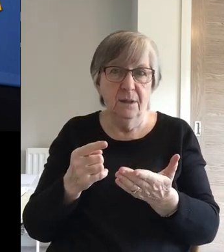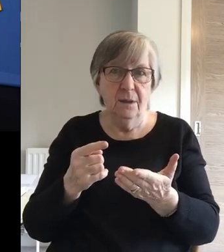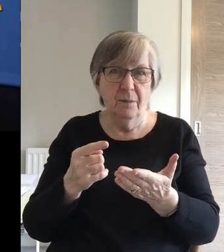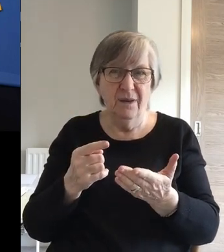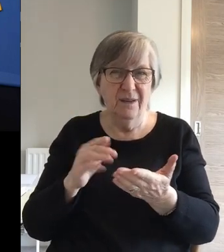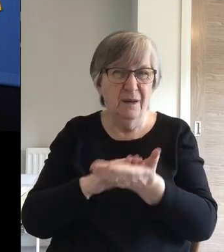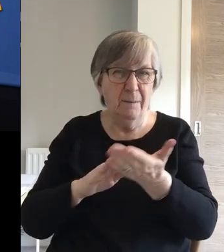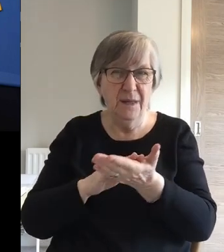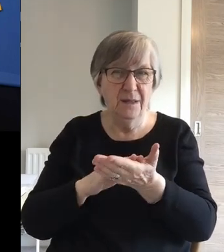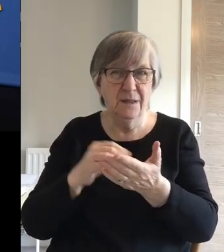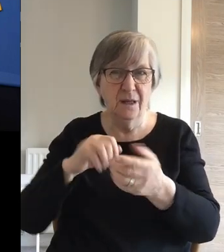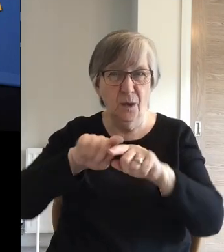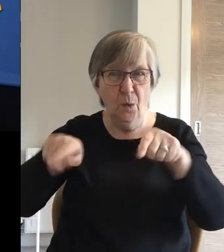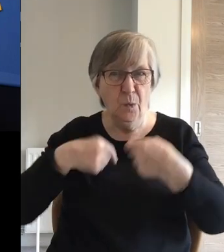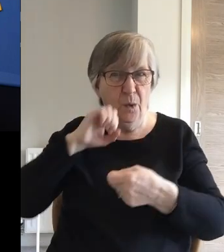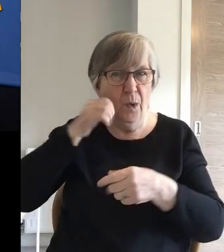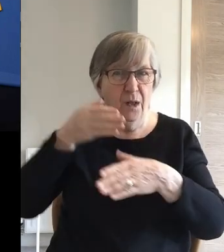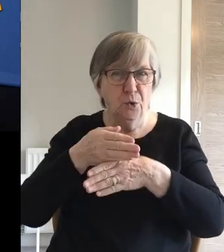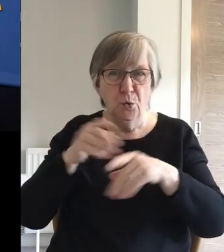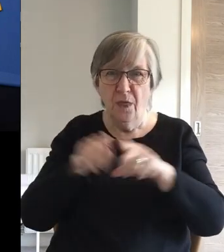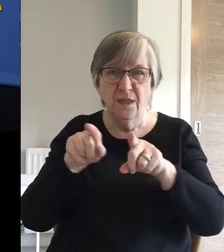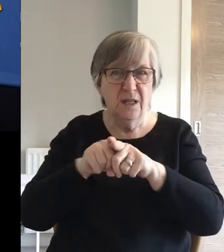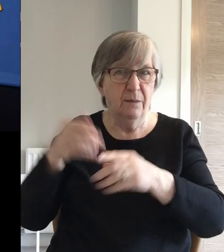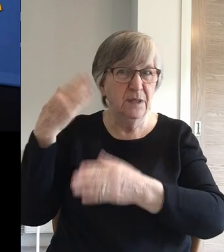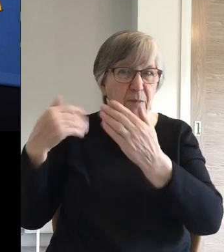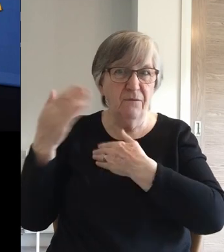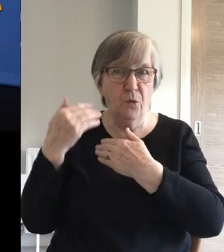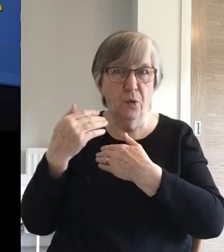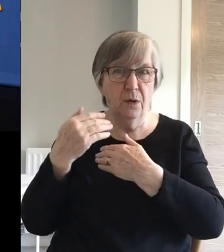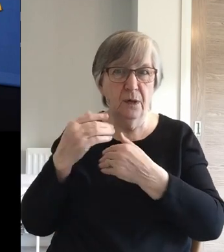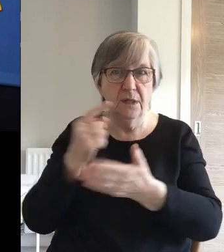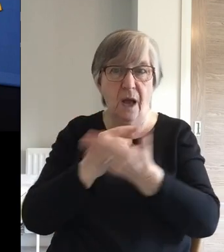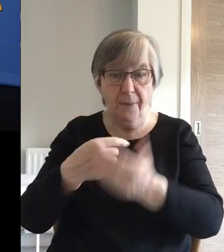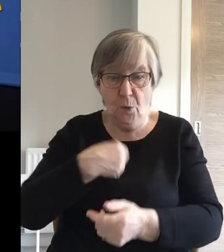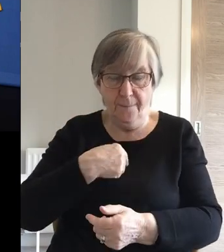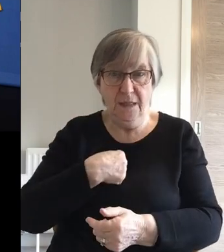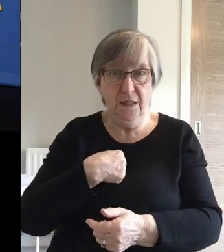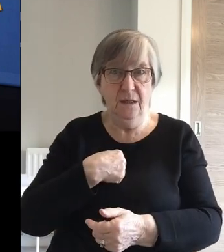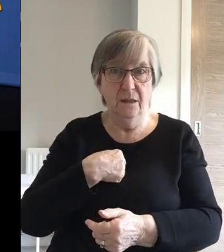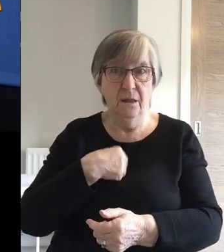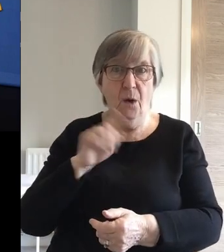doing the same of before. It's about me and mine and what I can do and what I can have.